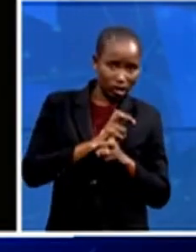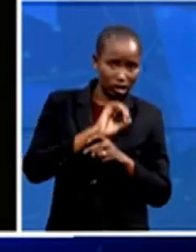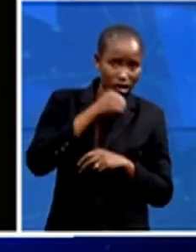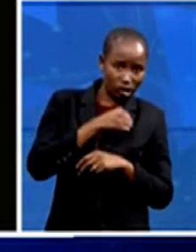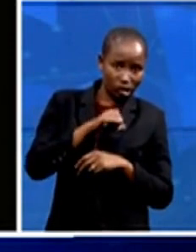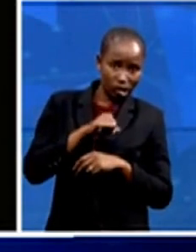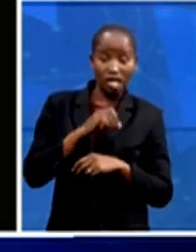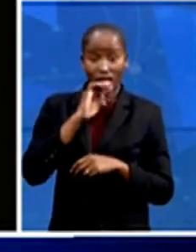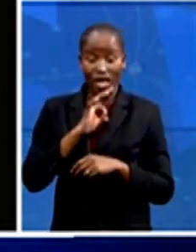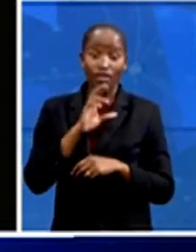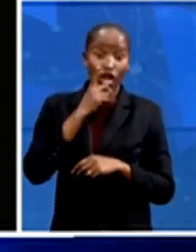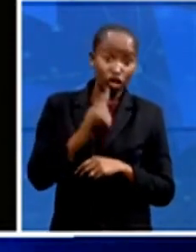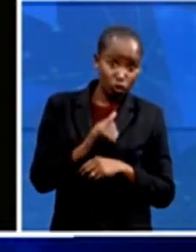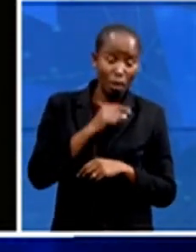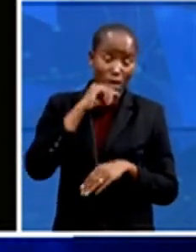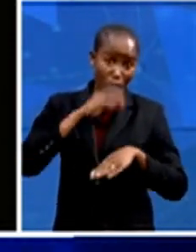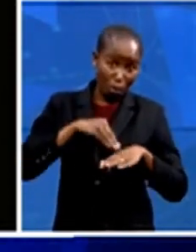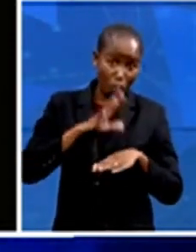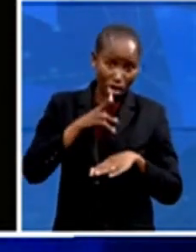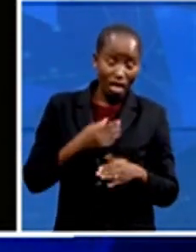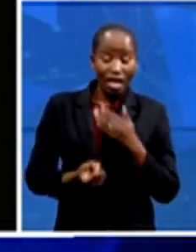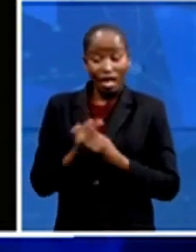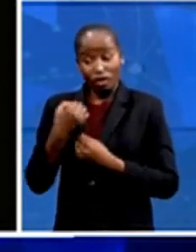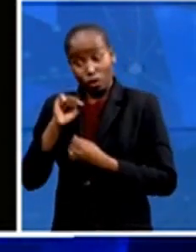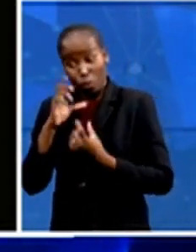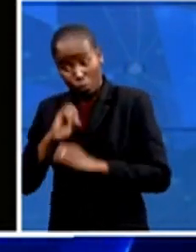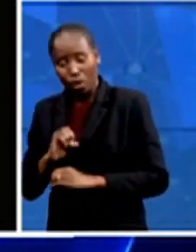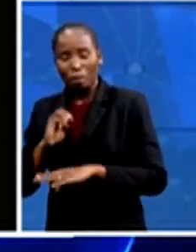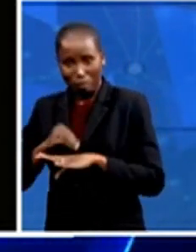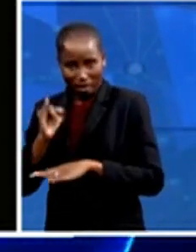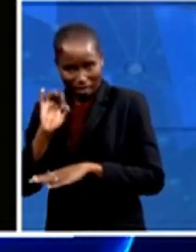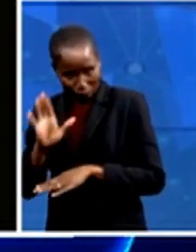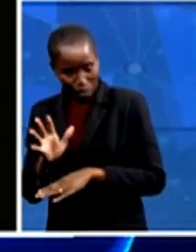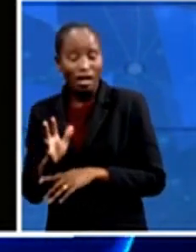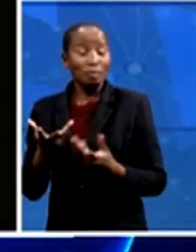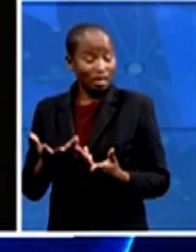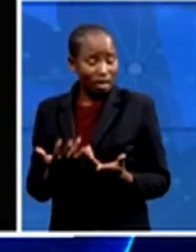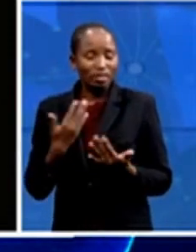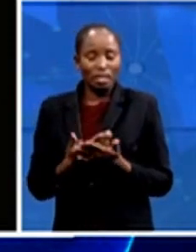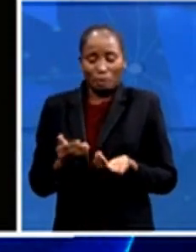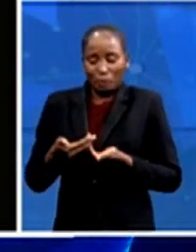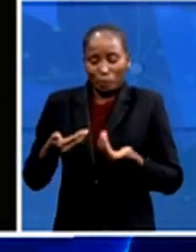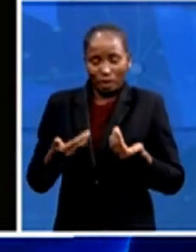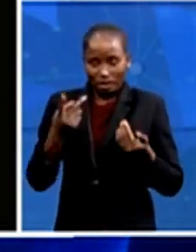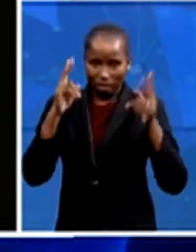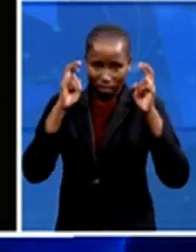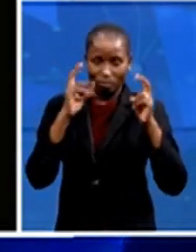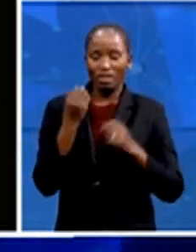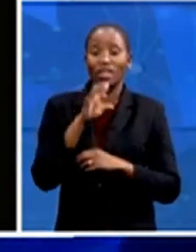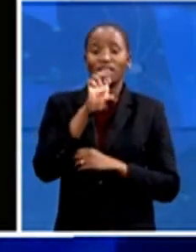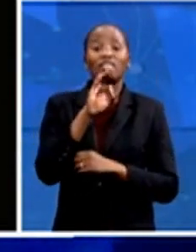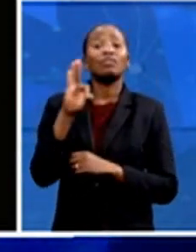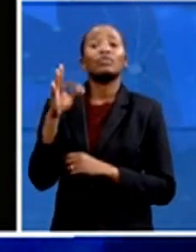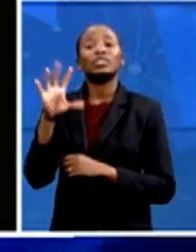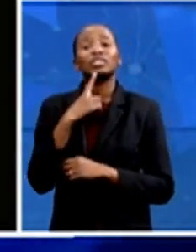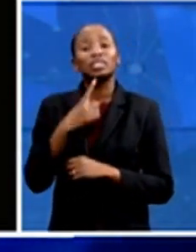political parties were actually, divided on this very issue. You had the EFF saying that elections should not go ahead as